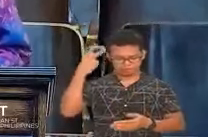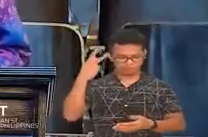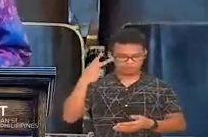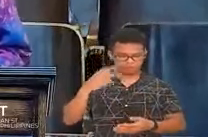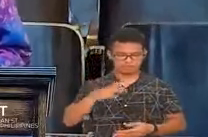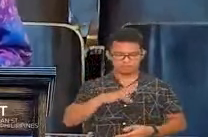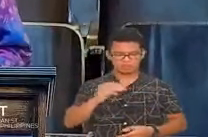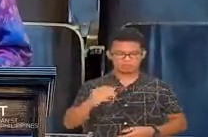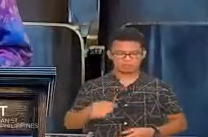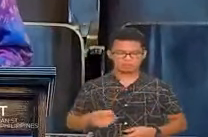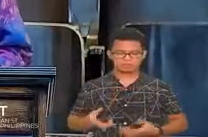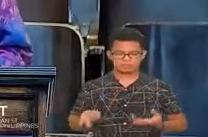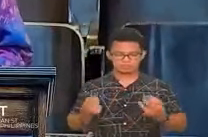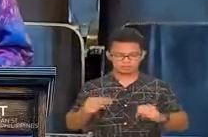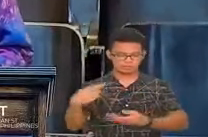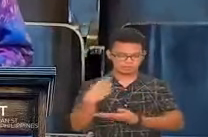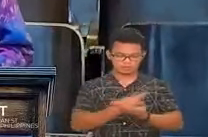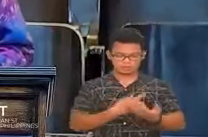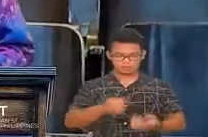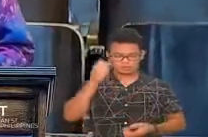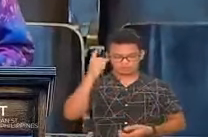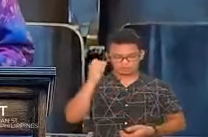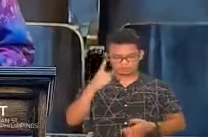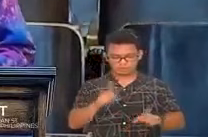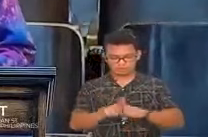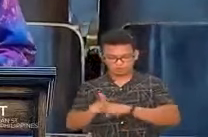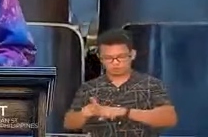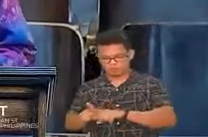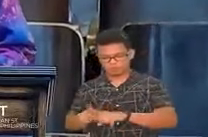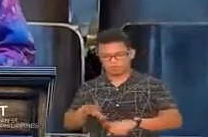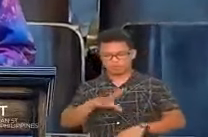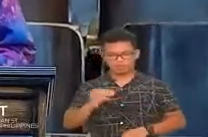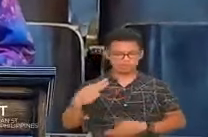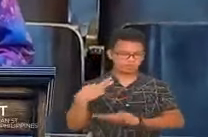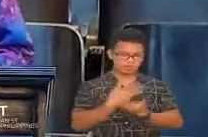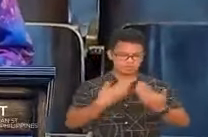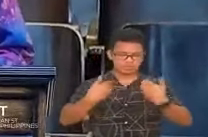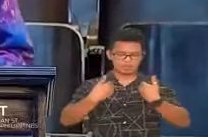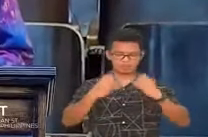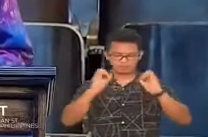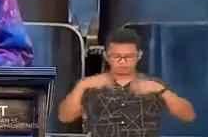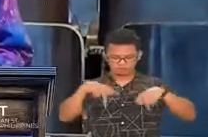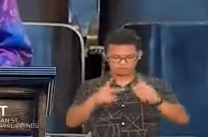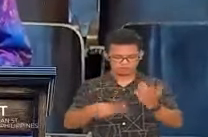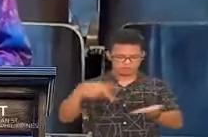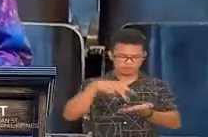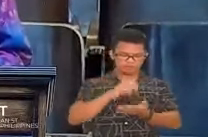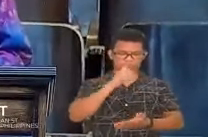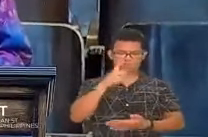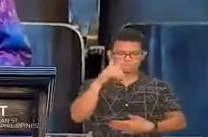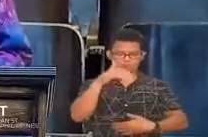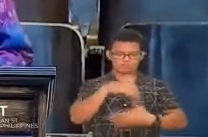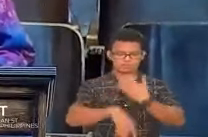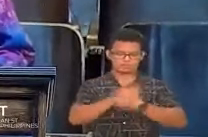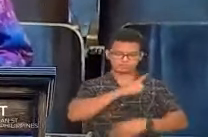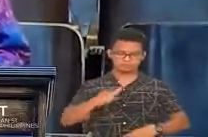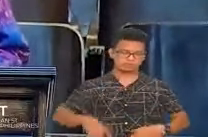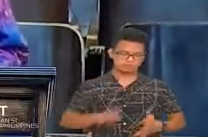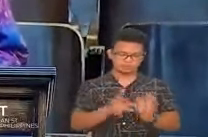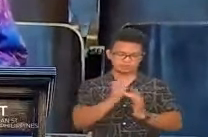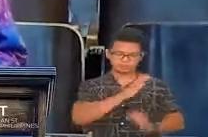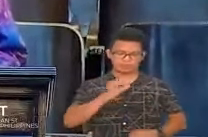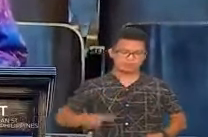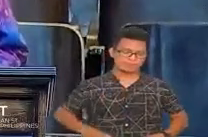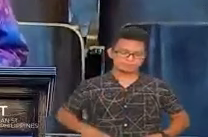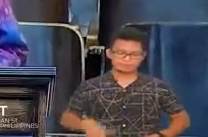you help us to understand that we too, as Christians, we have the opportunity to stand to the truth, to stand